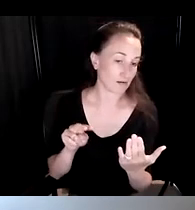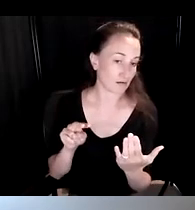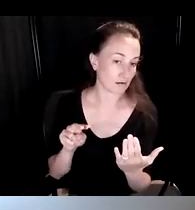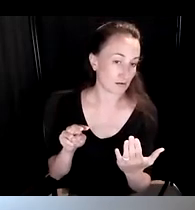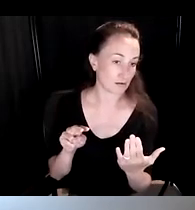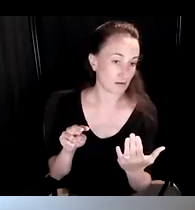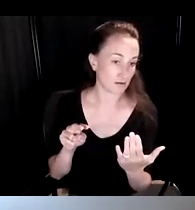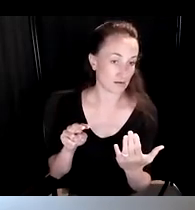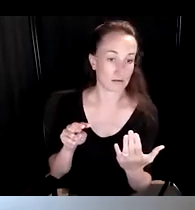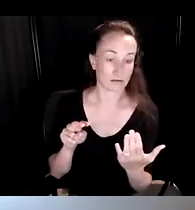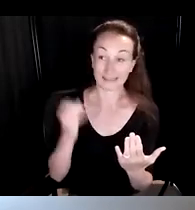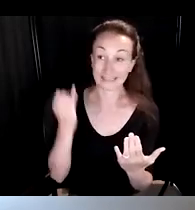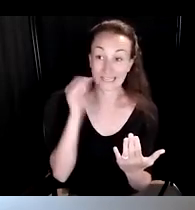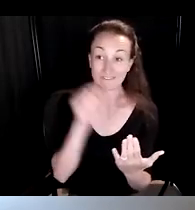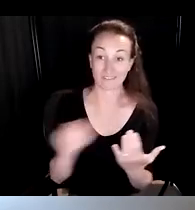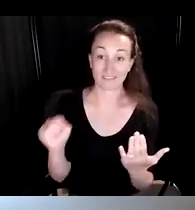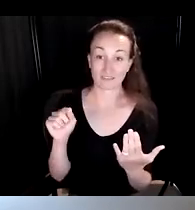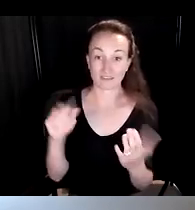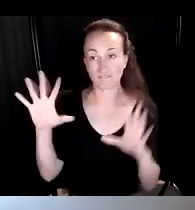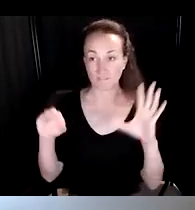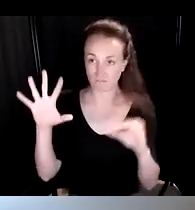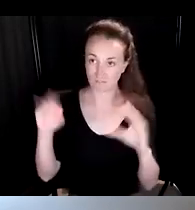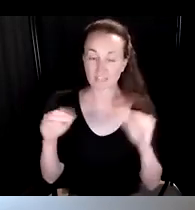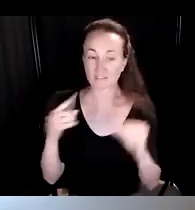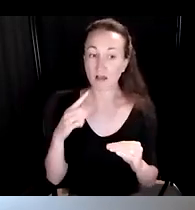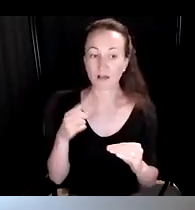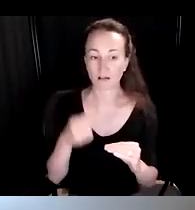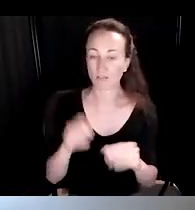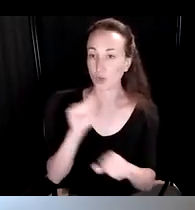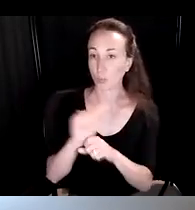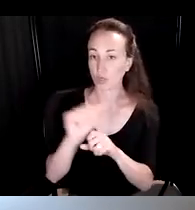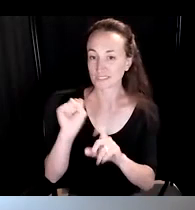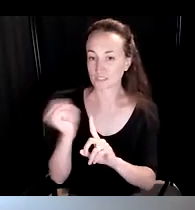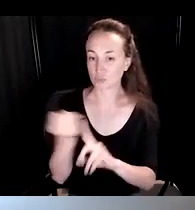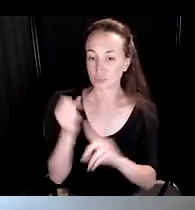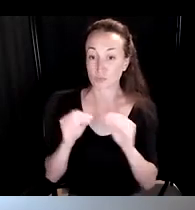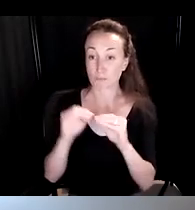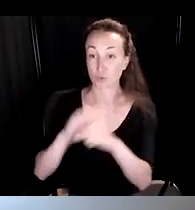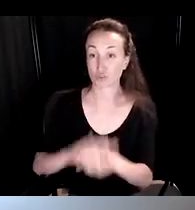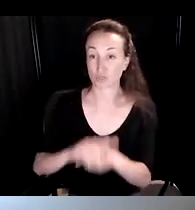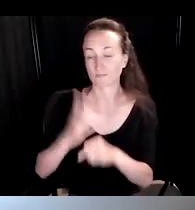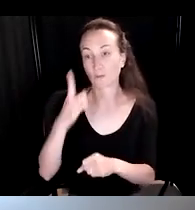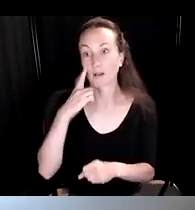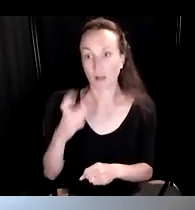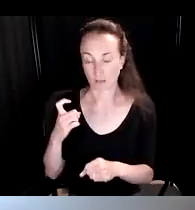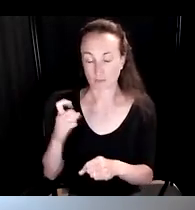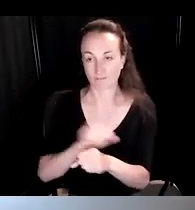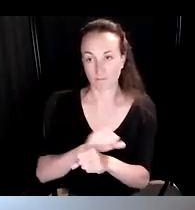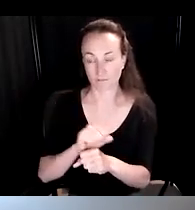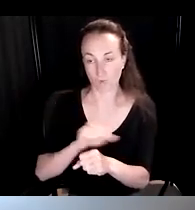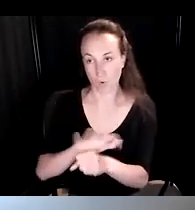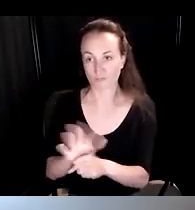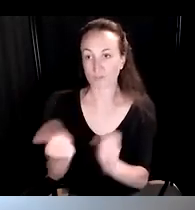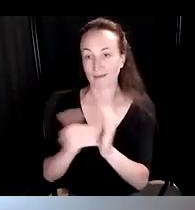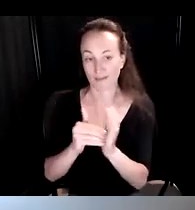or not they believed it to be their work situation was more stressful because of COVID. So again, we haven't